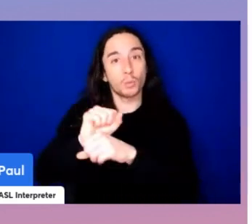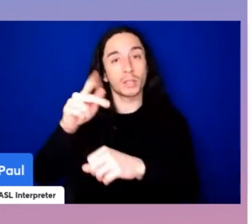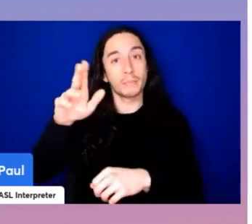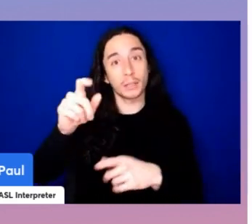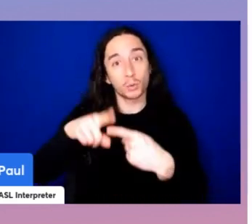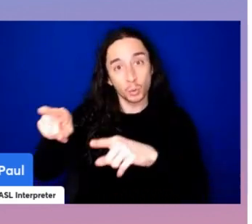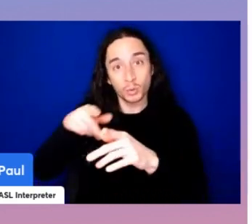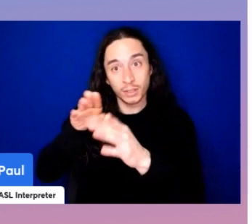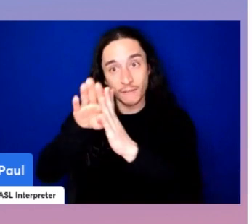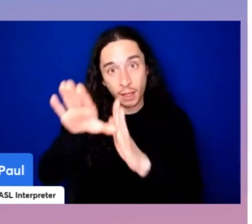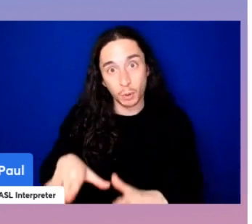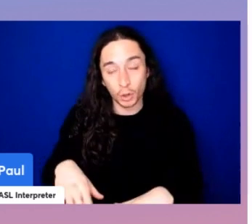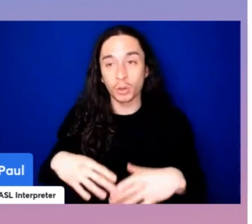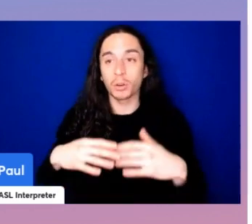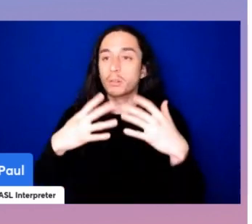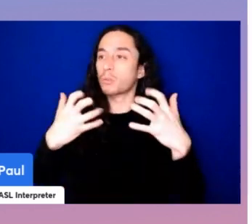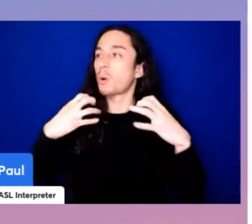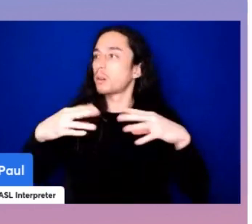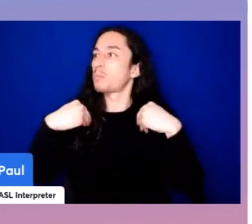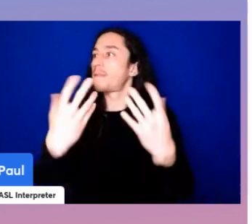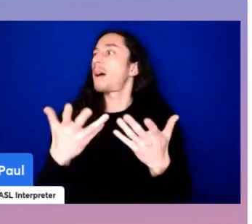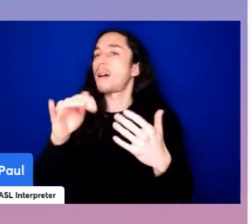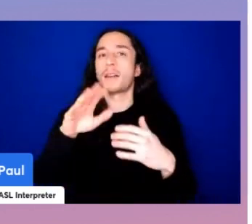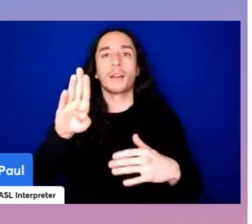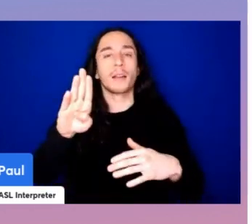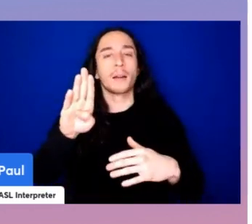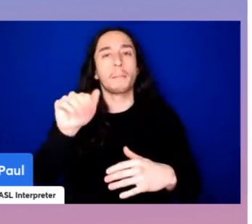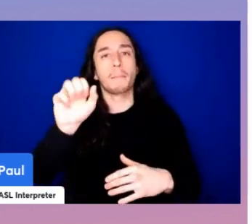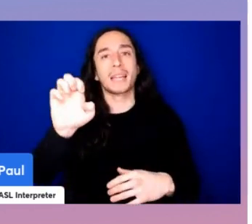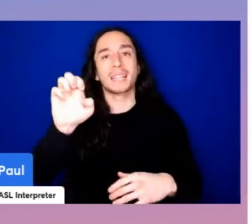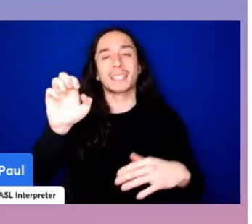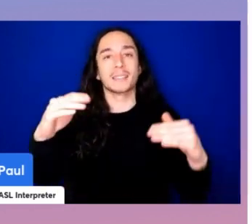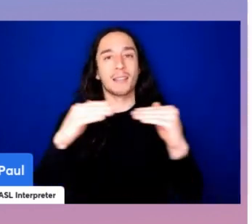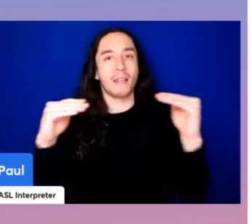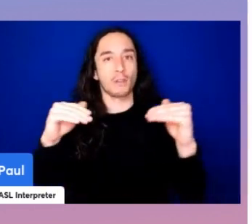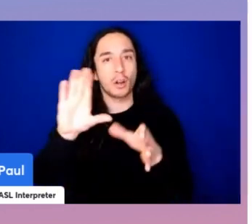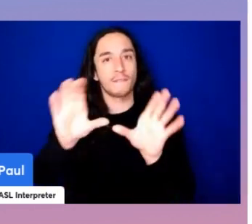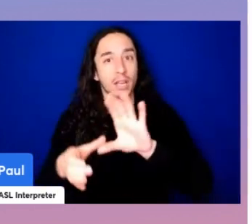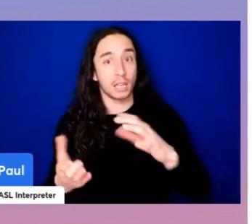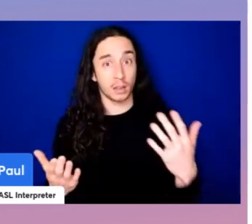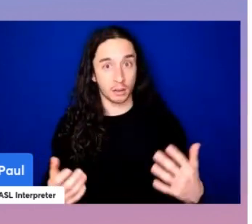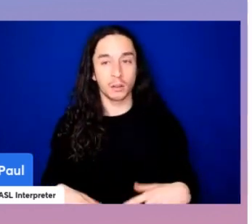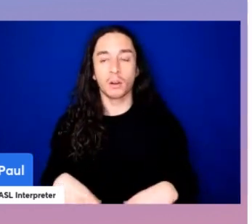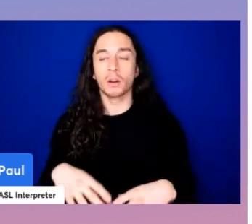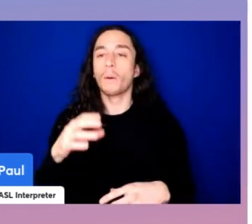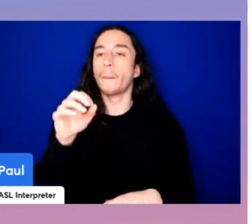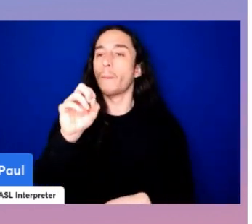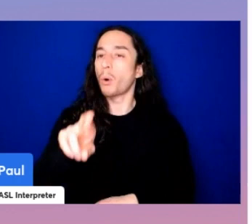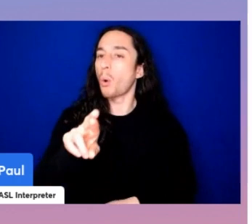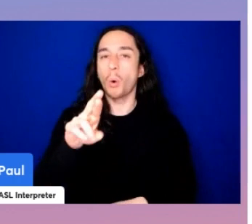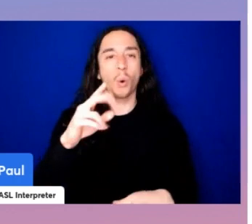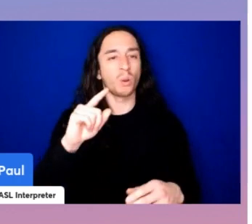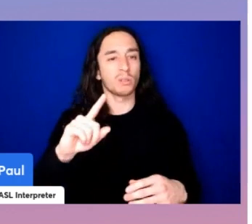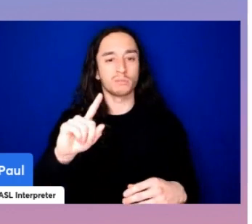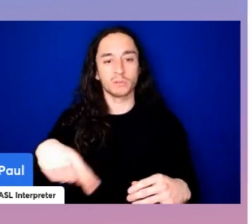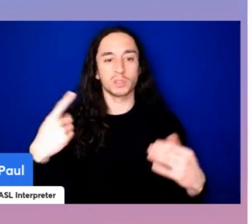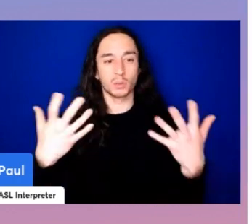developer, you wanted to provide a base level configuration, or you just wanted to deploy,